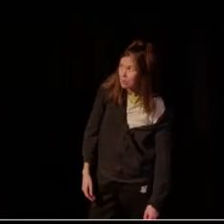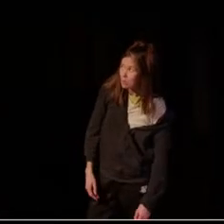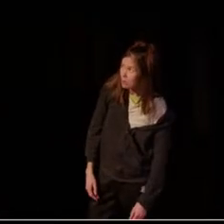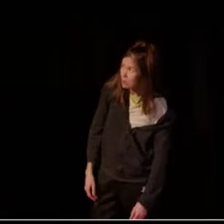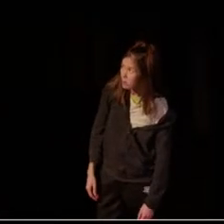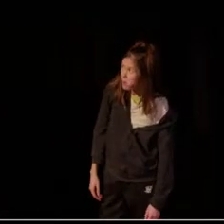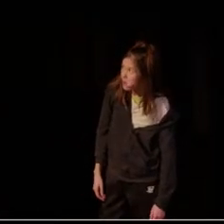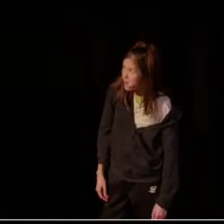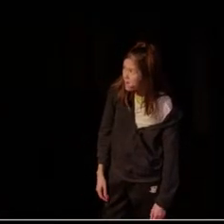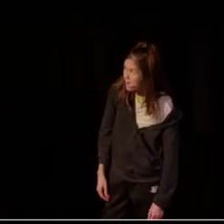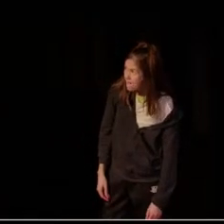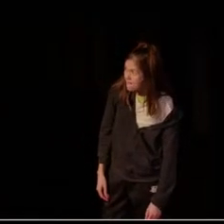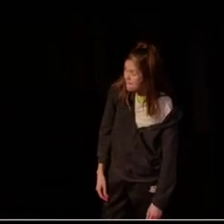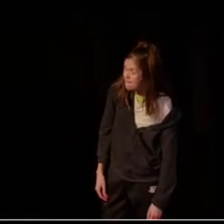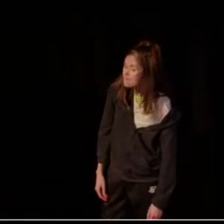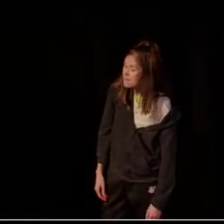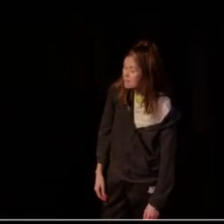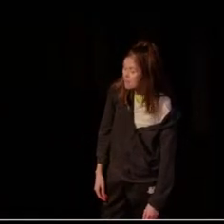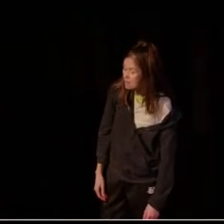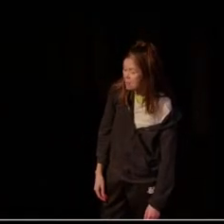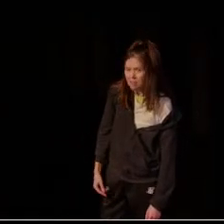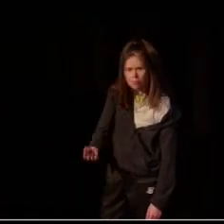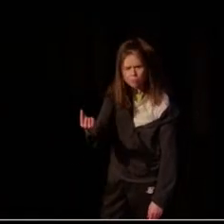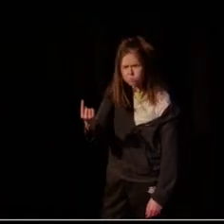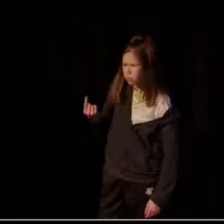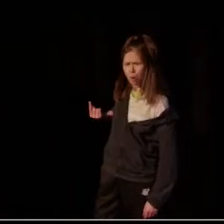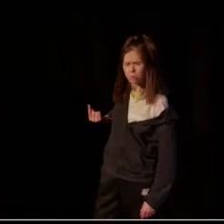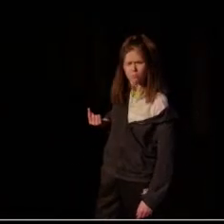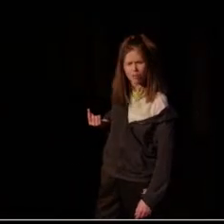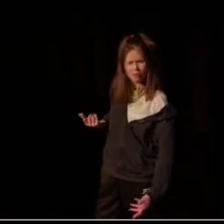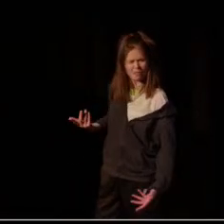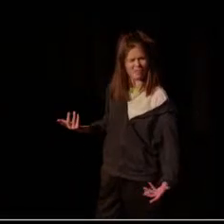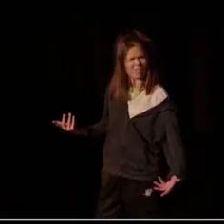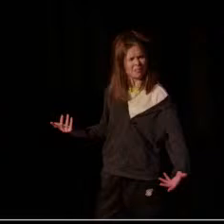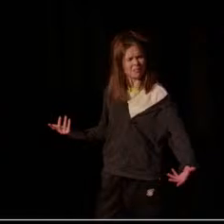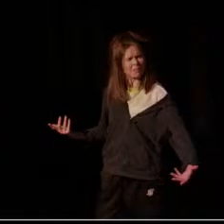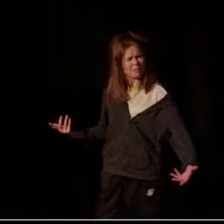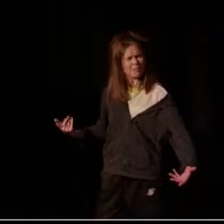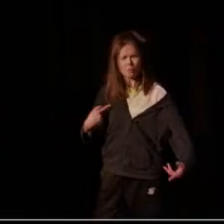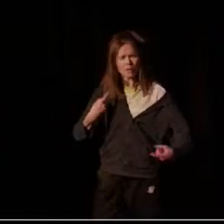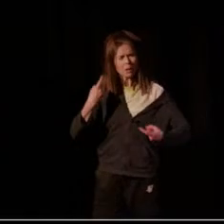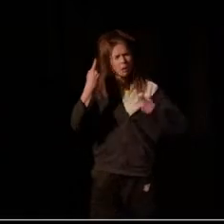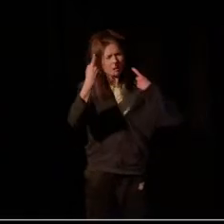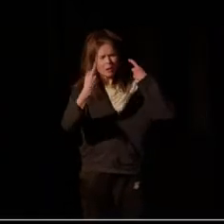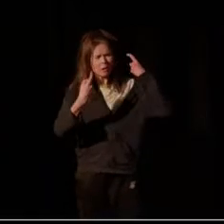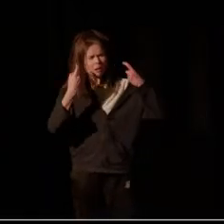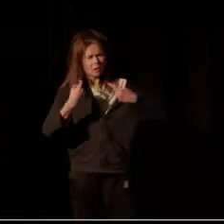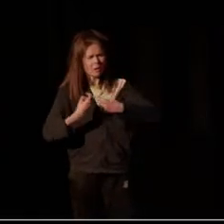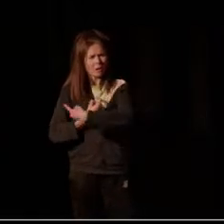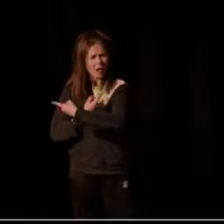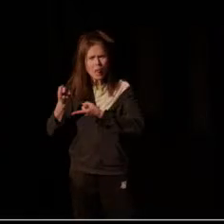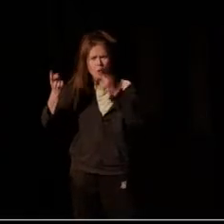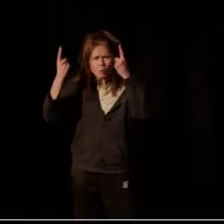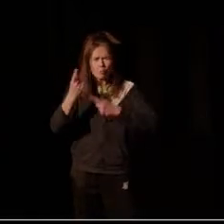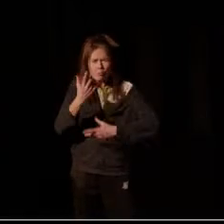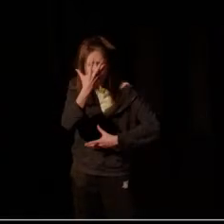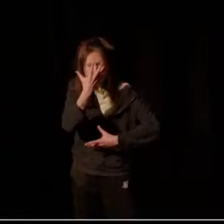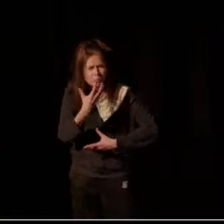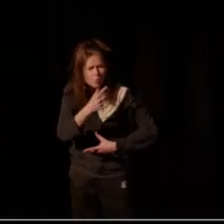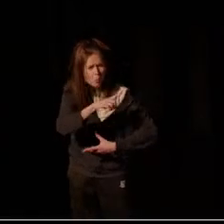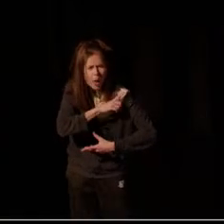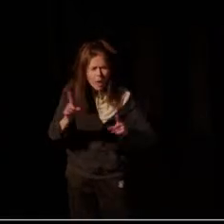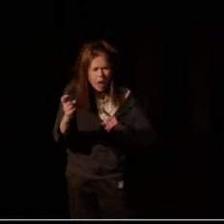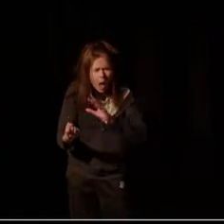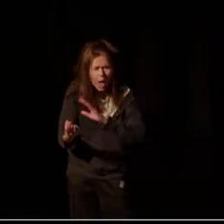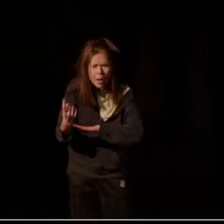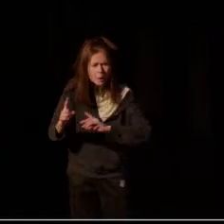heaven and oozing an awe of contempt, sped from me. This leaves me to consider what's breeding that changes his demeanour. Well, I dare